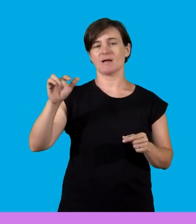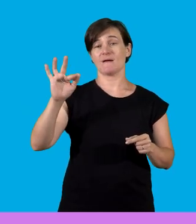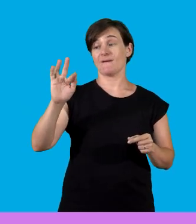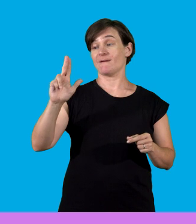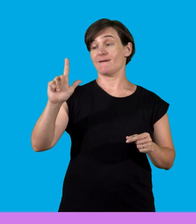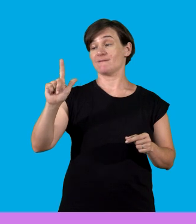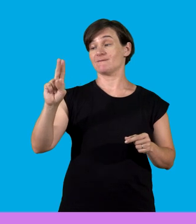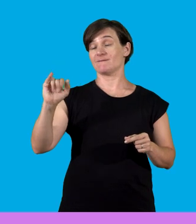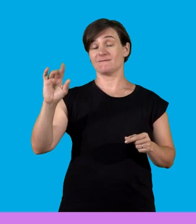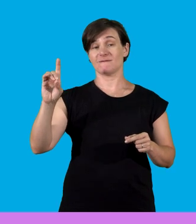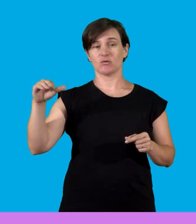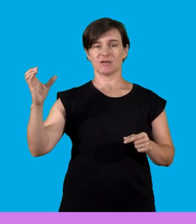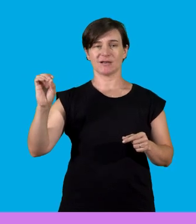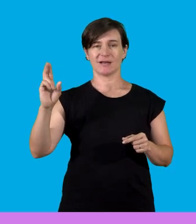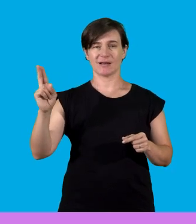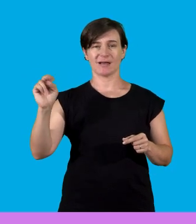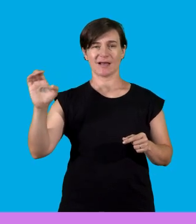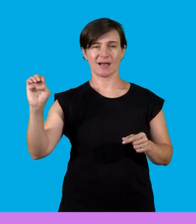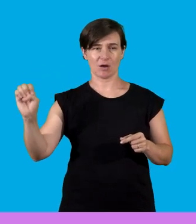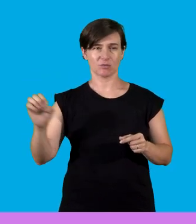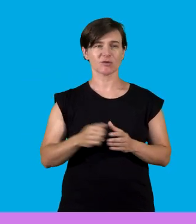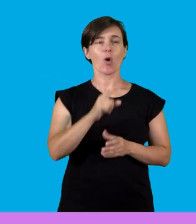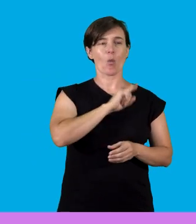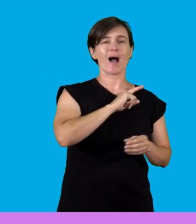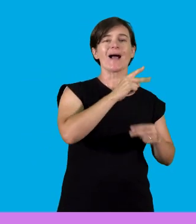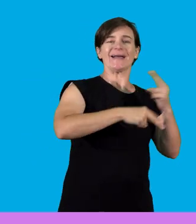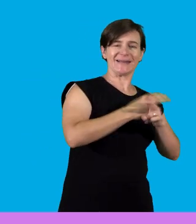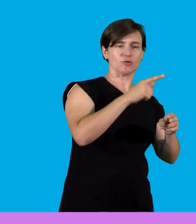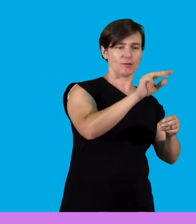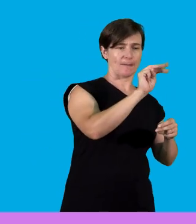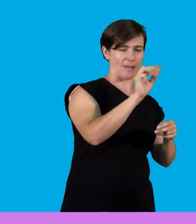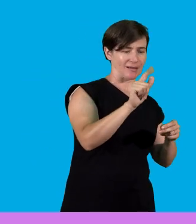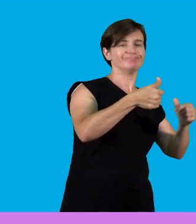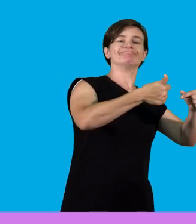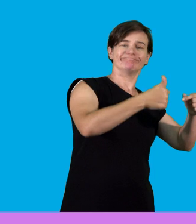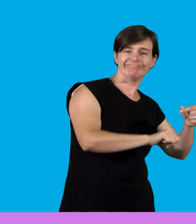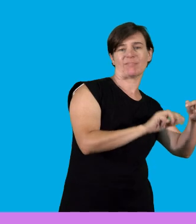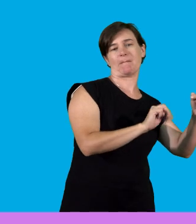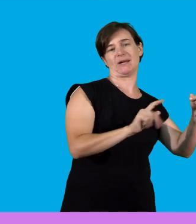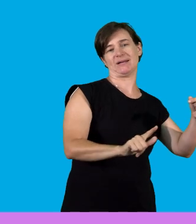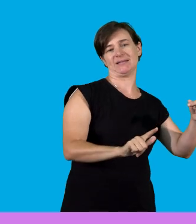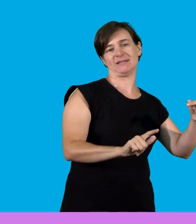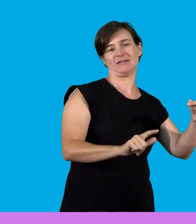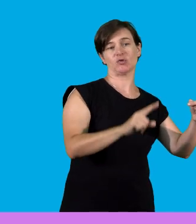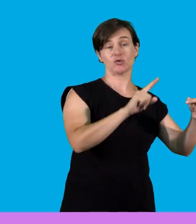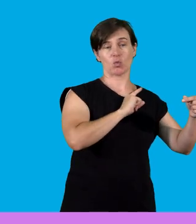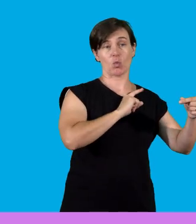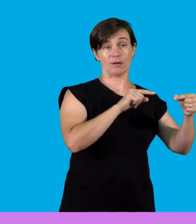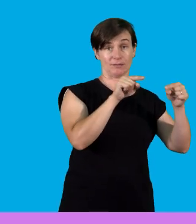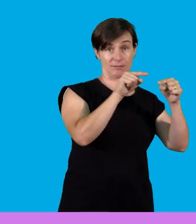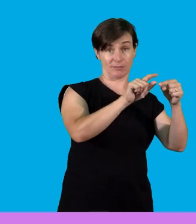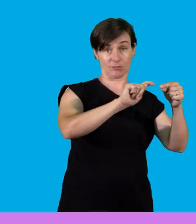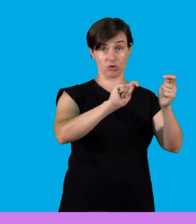is also why milliliters was then there for a second time, because now we convert that